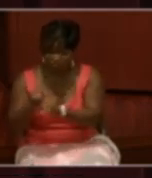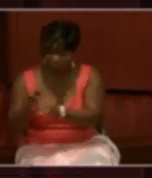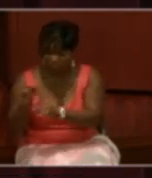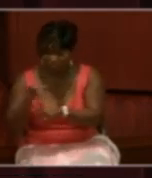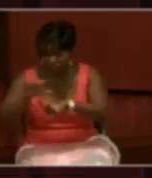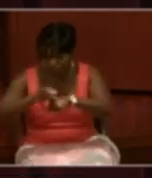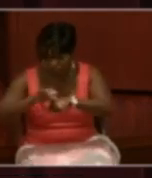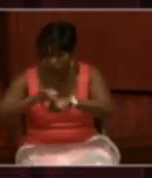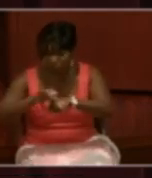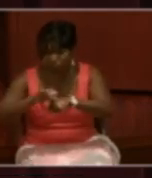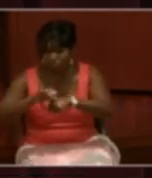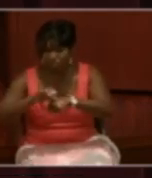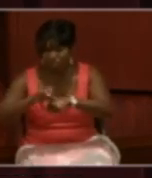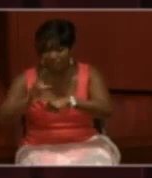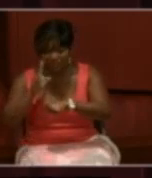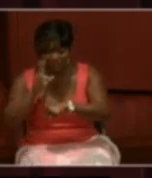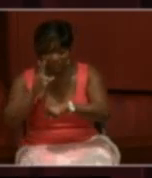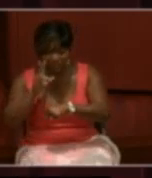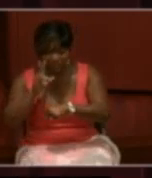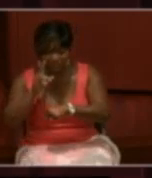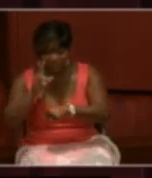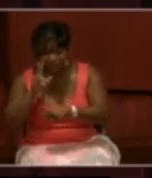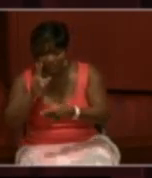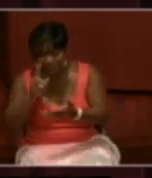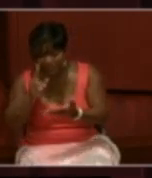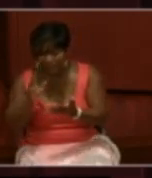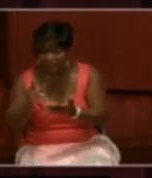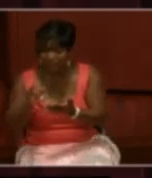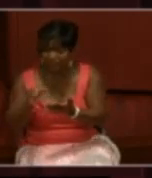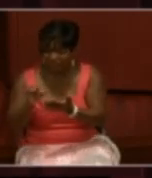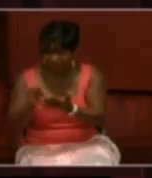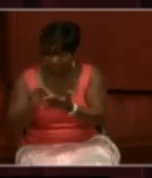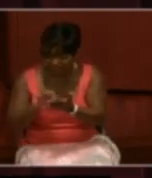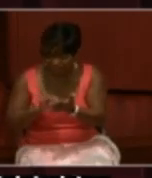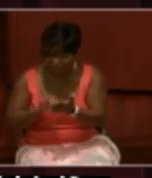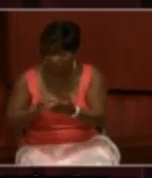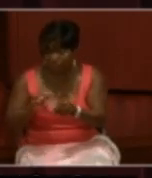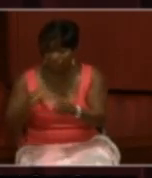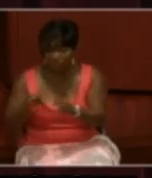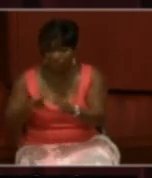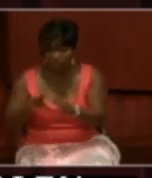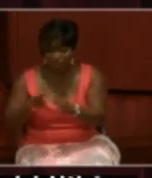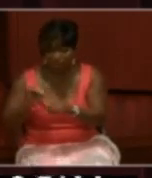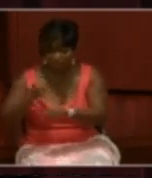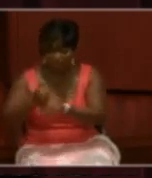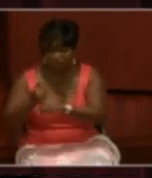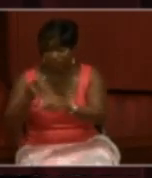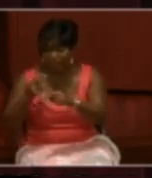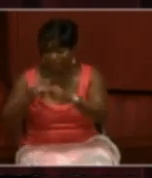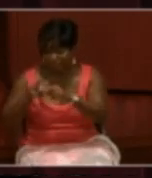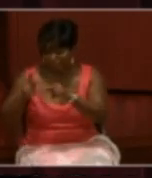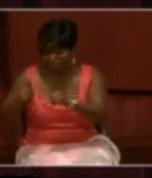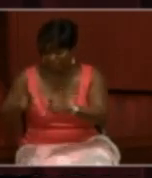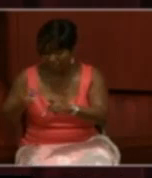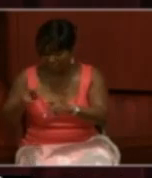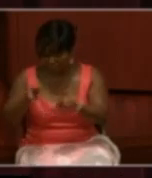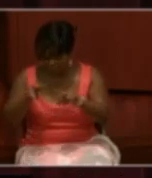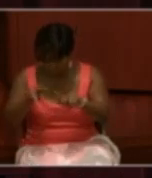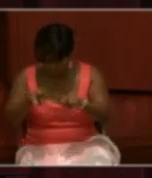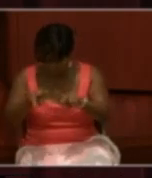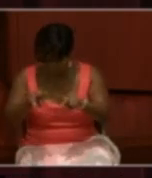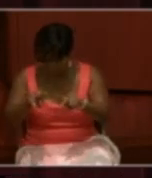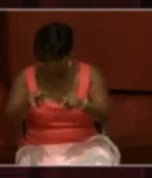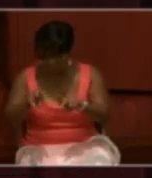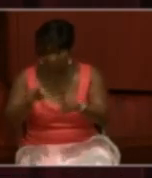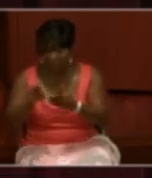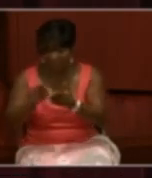church, and see if, you know, even though the account was opened in the name of an individual, perhaps once you look at the account, you know, similar